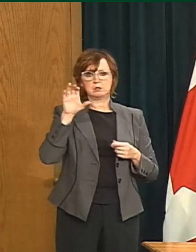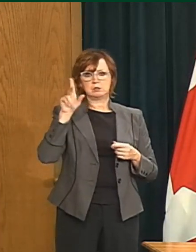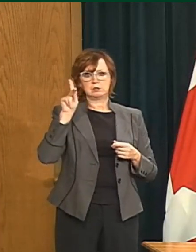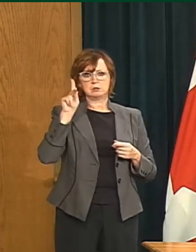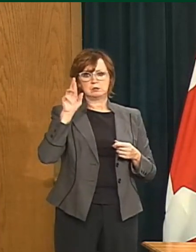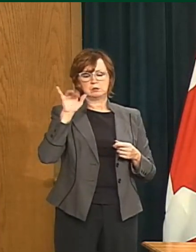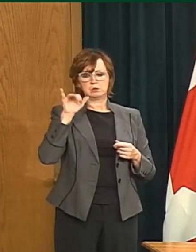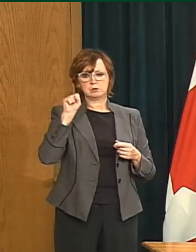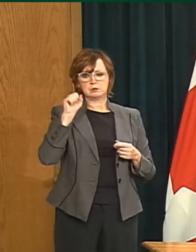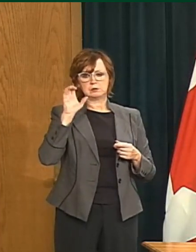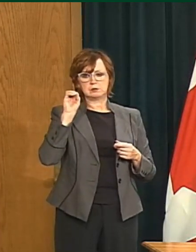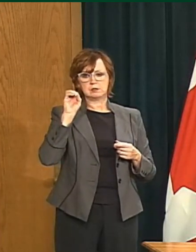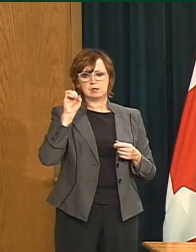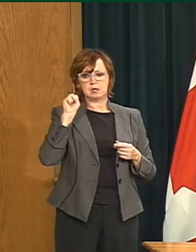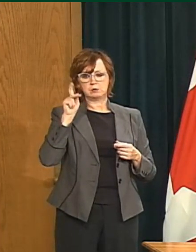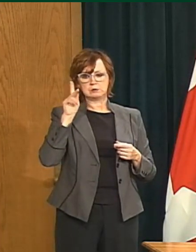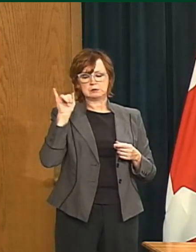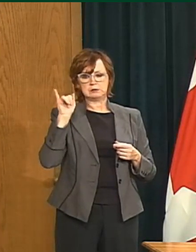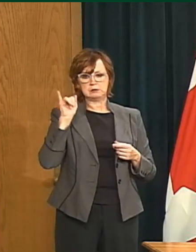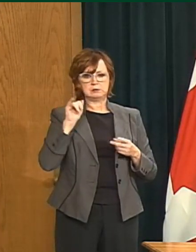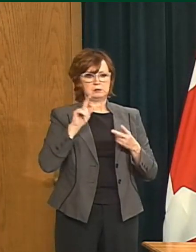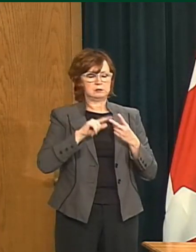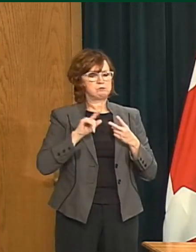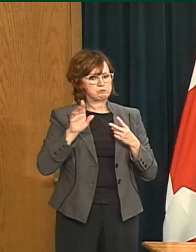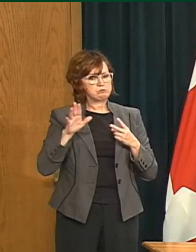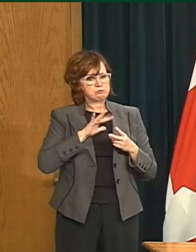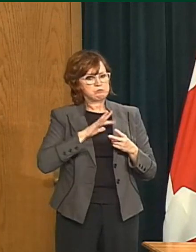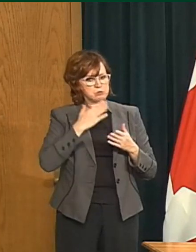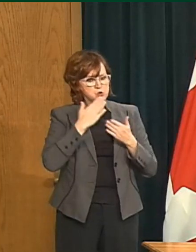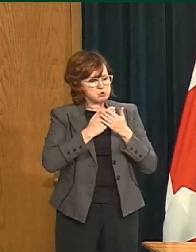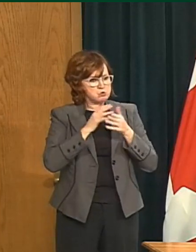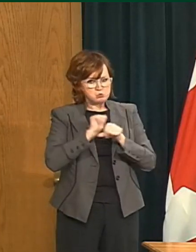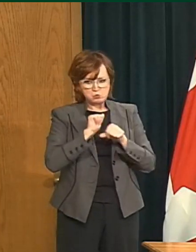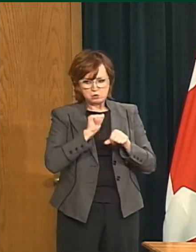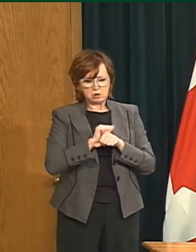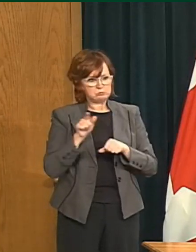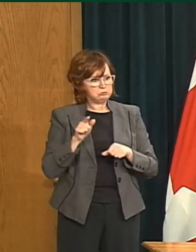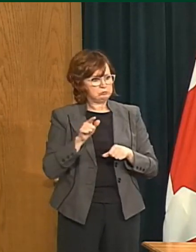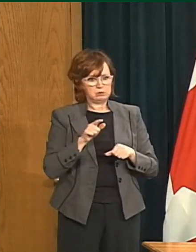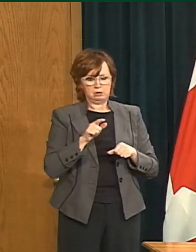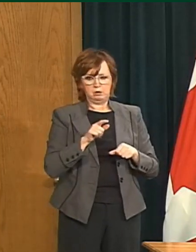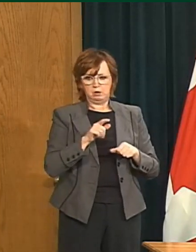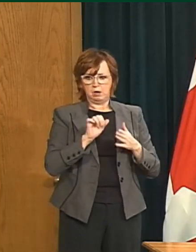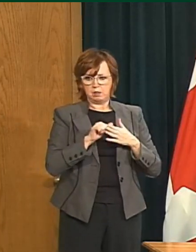public health staff. So from working in a very seamless way, we don't